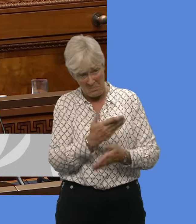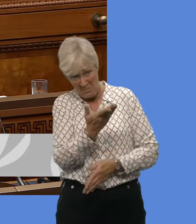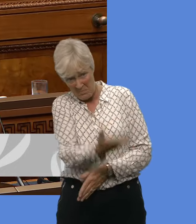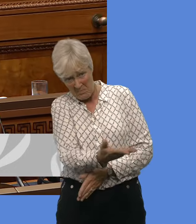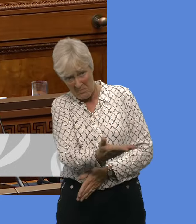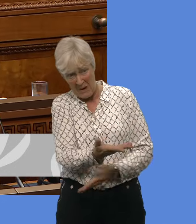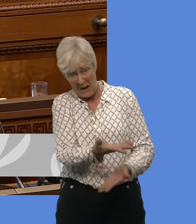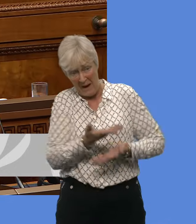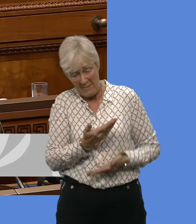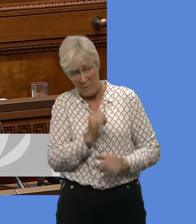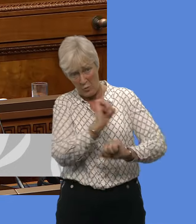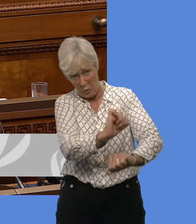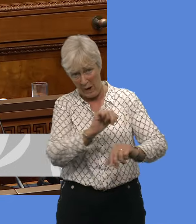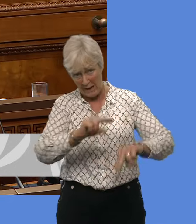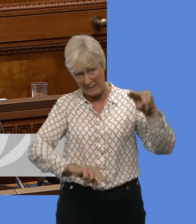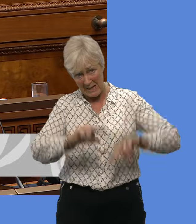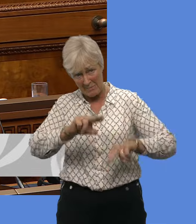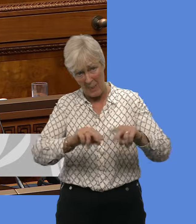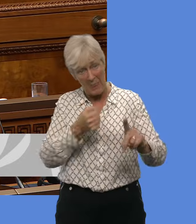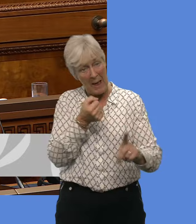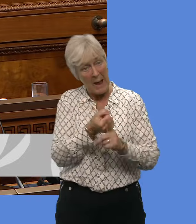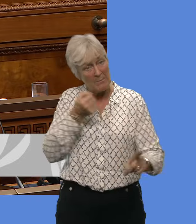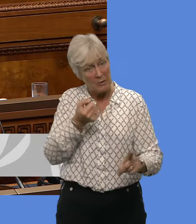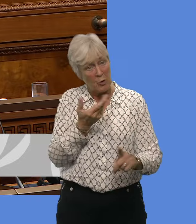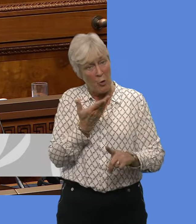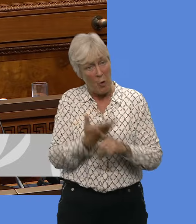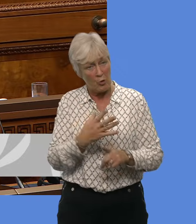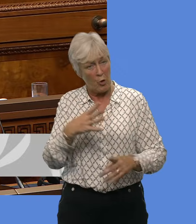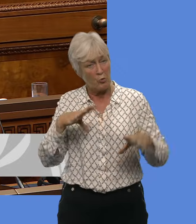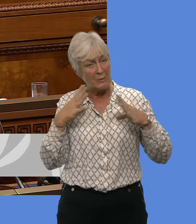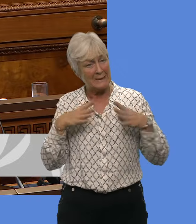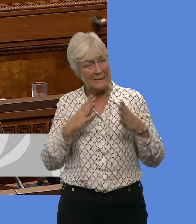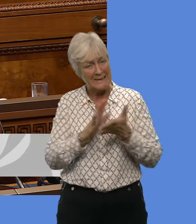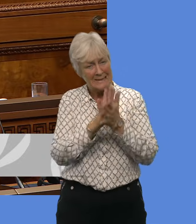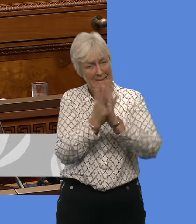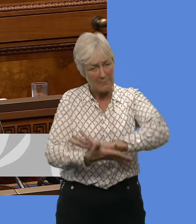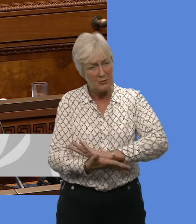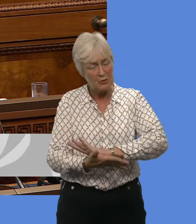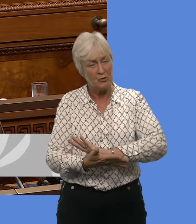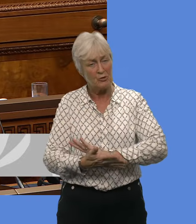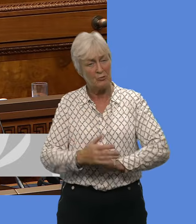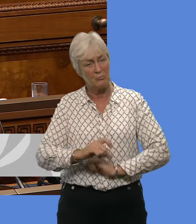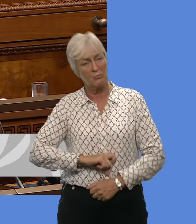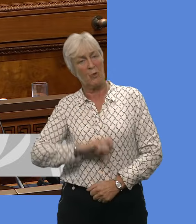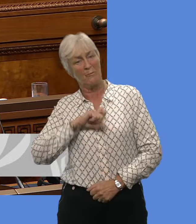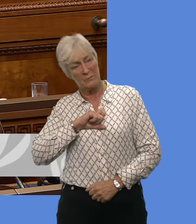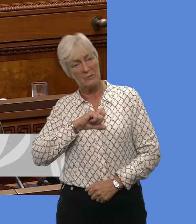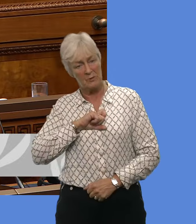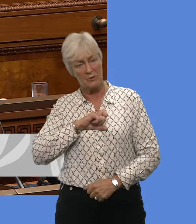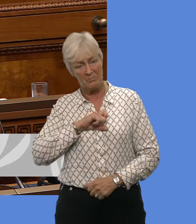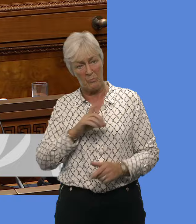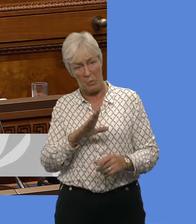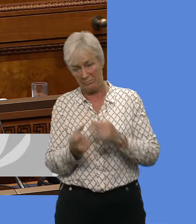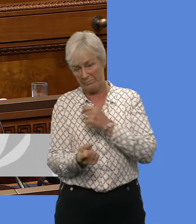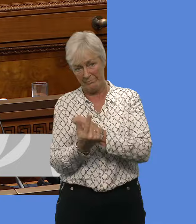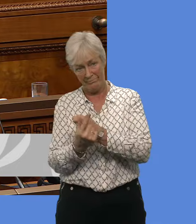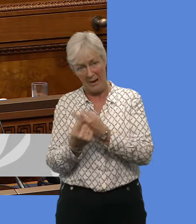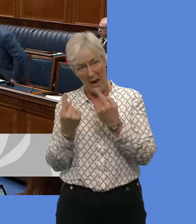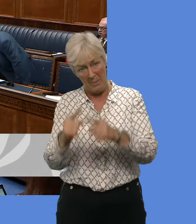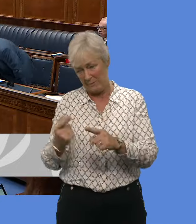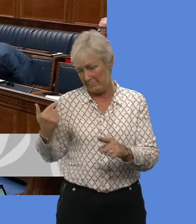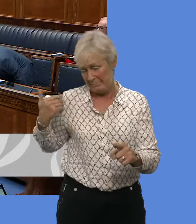her assessment of the impact on this already damaged public confidence after the events that have occurred over recent